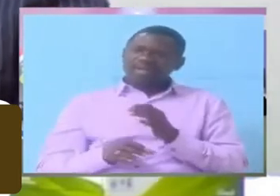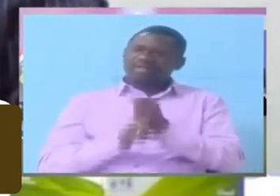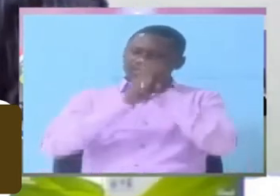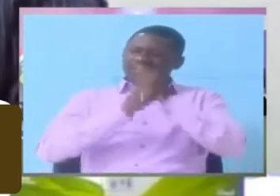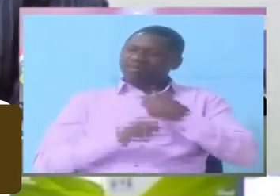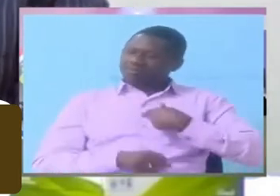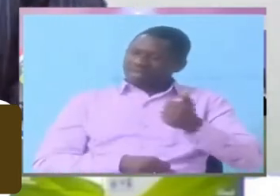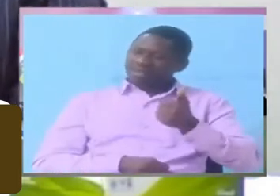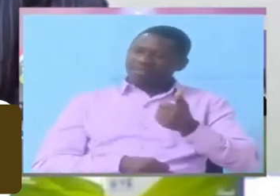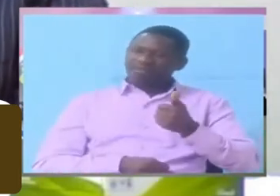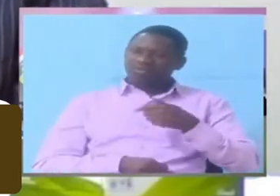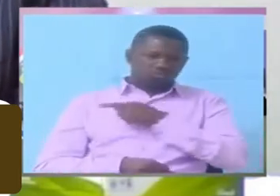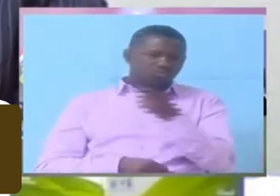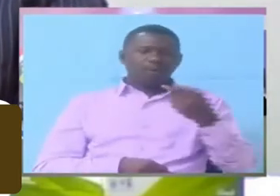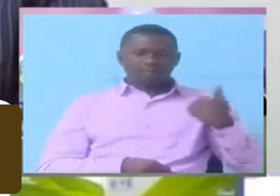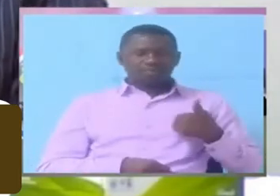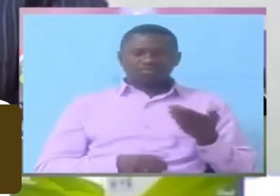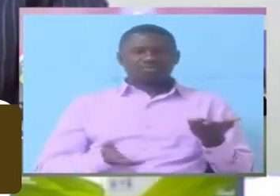and kindness save life to people.